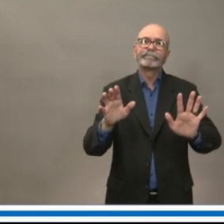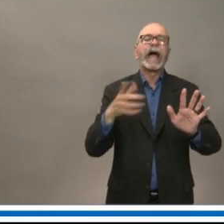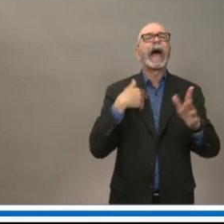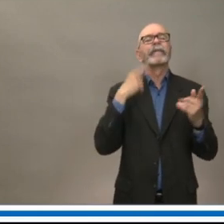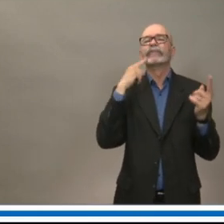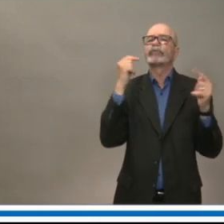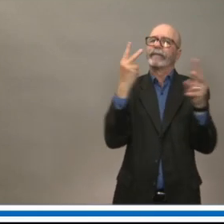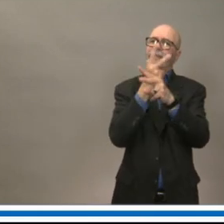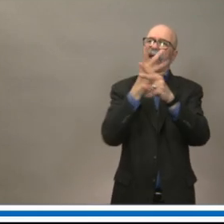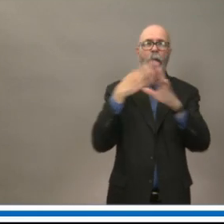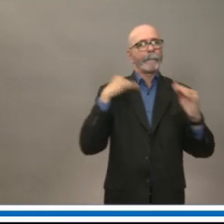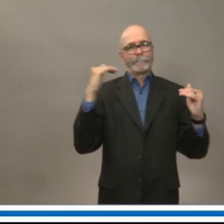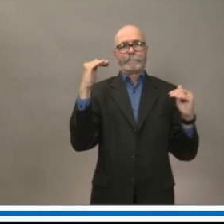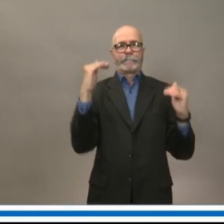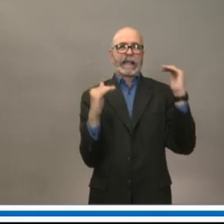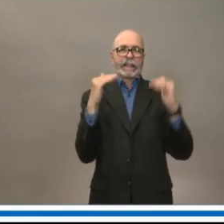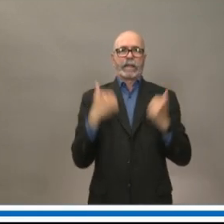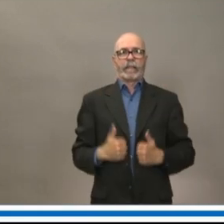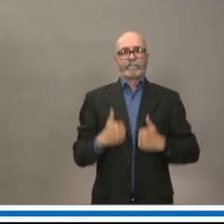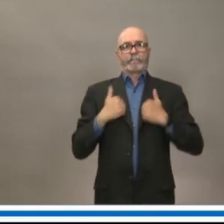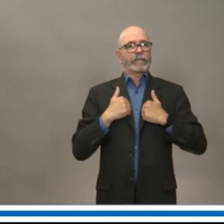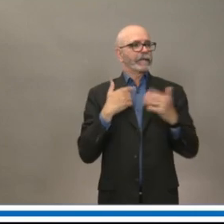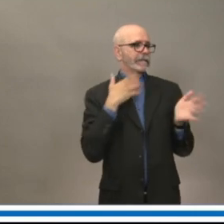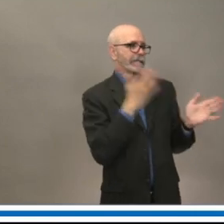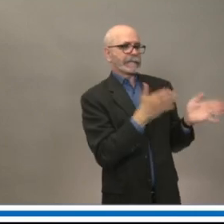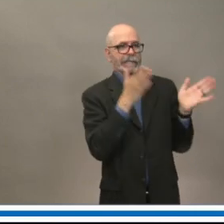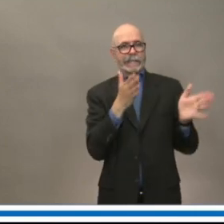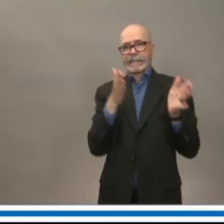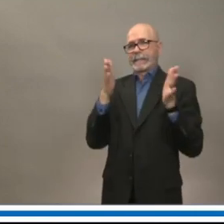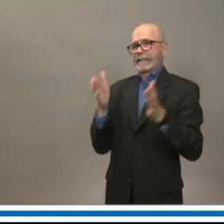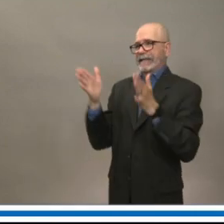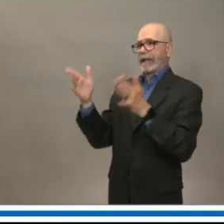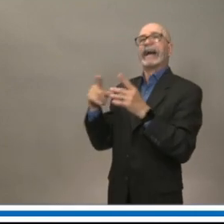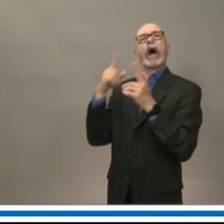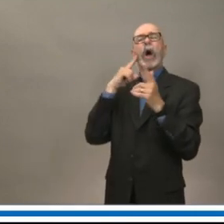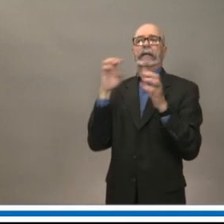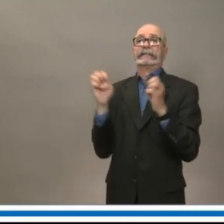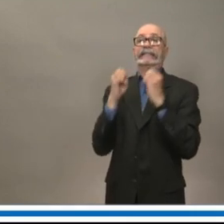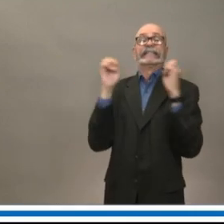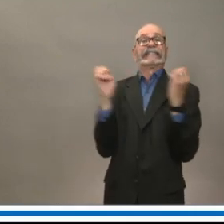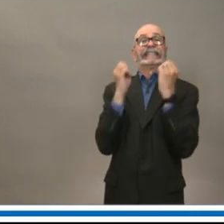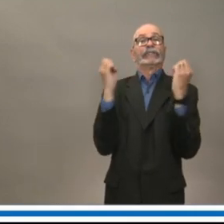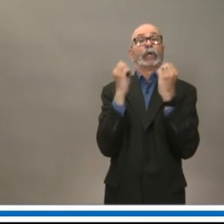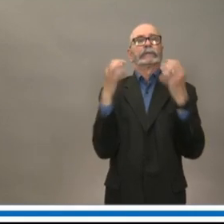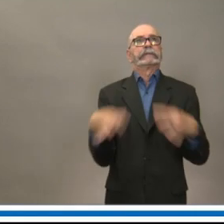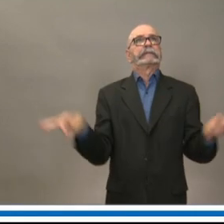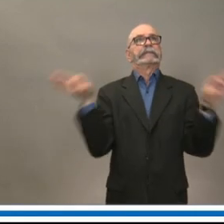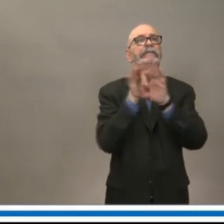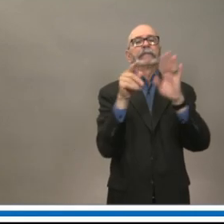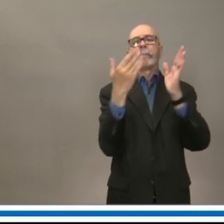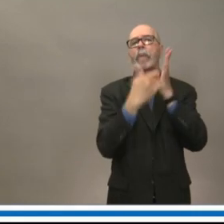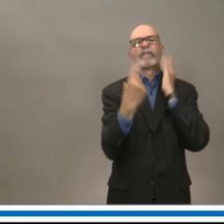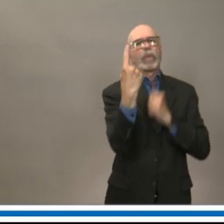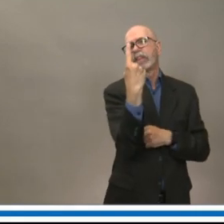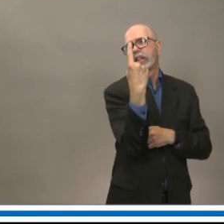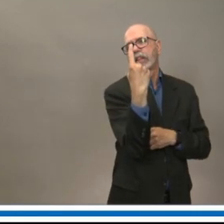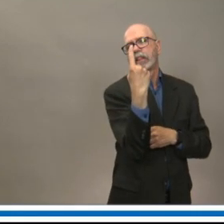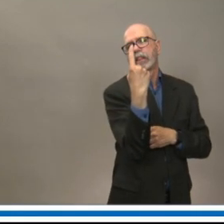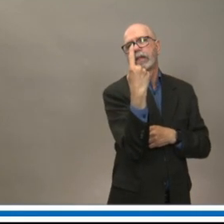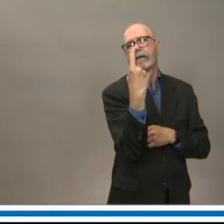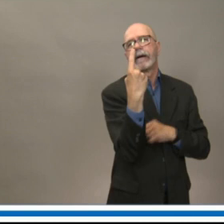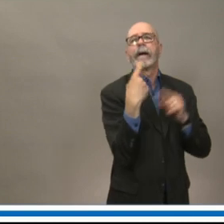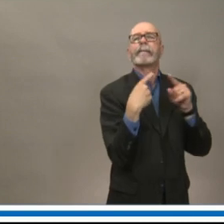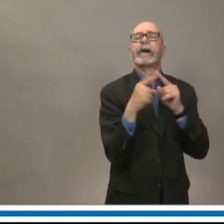their request was based on Easter Sunday, which was very important to them, but also the challenge that they have in a more rural part of